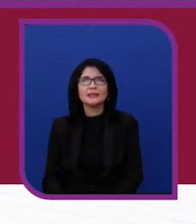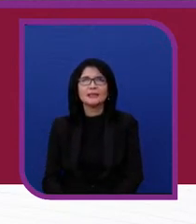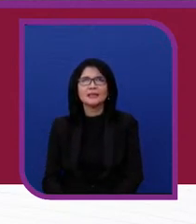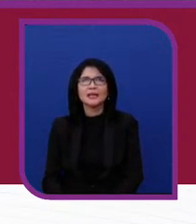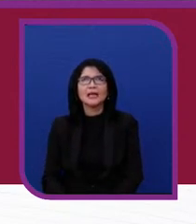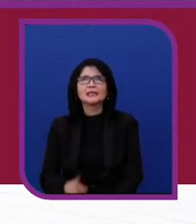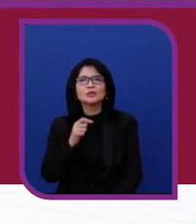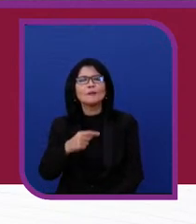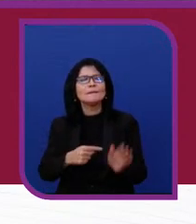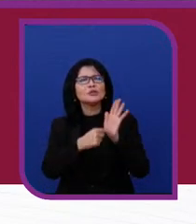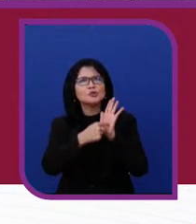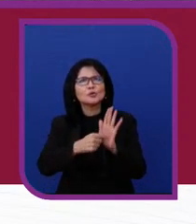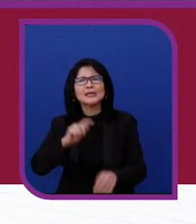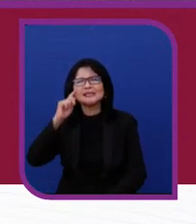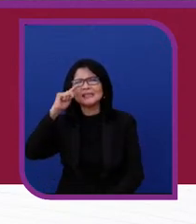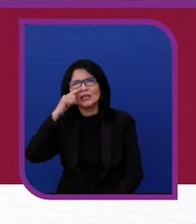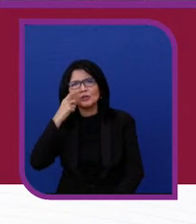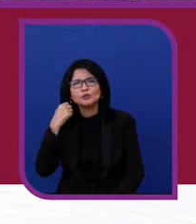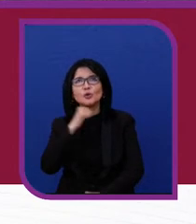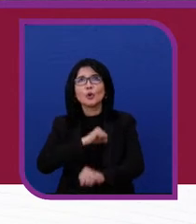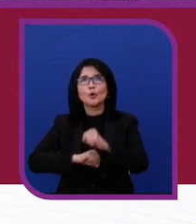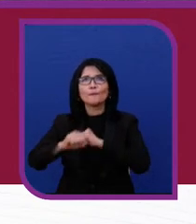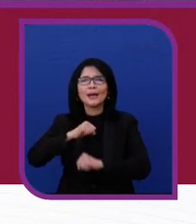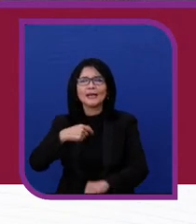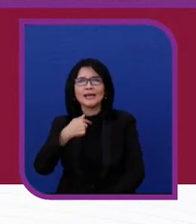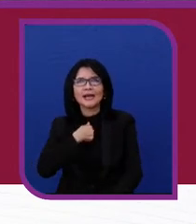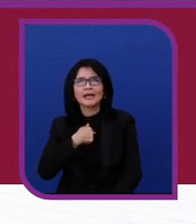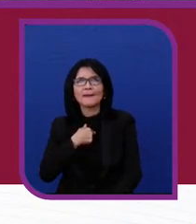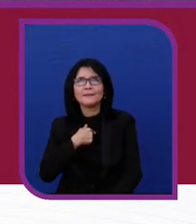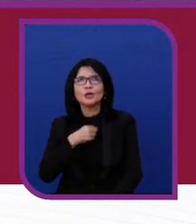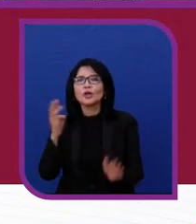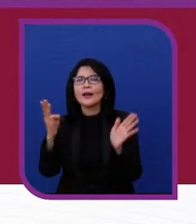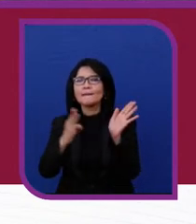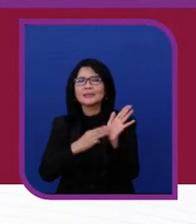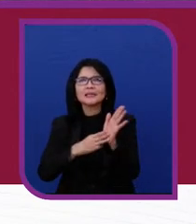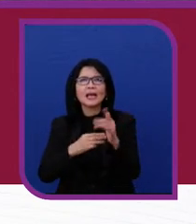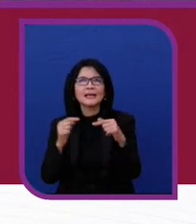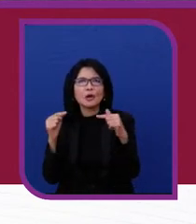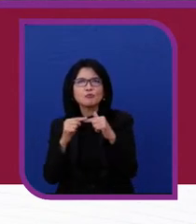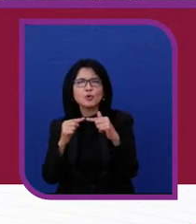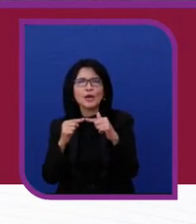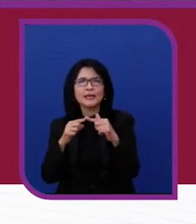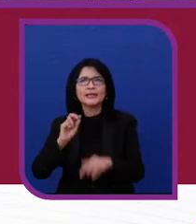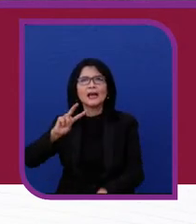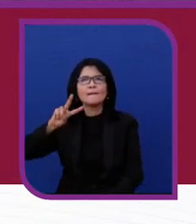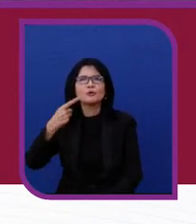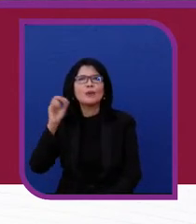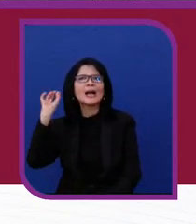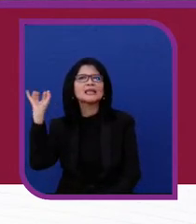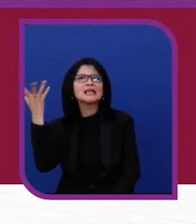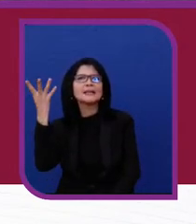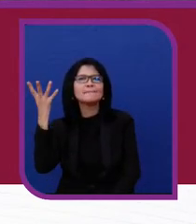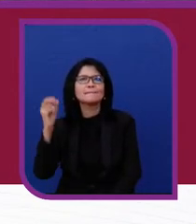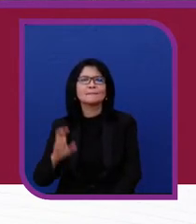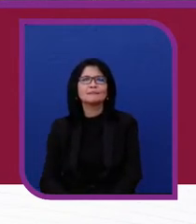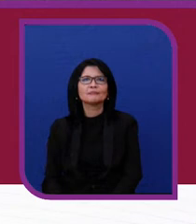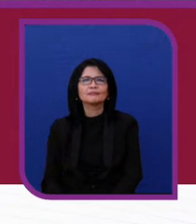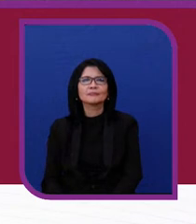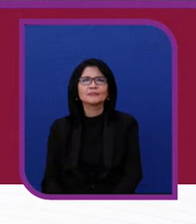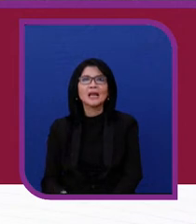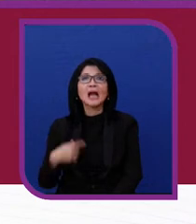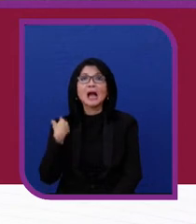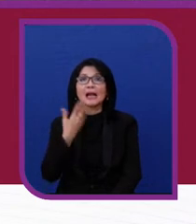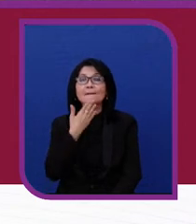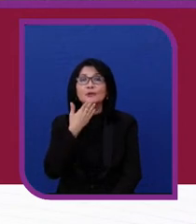it as a dressing Shu and we have broken it down into a host of road map we